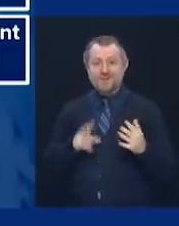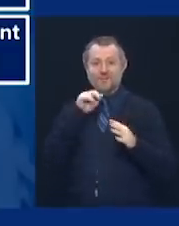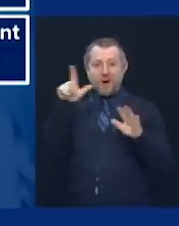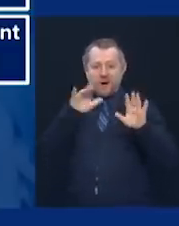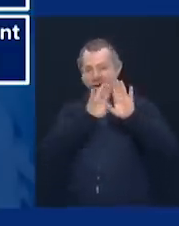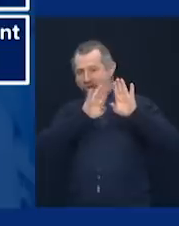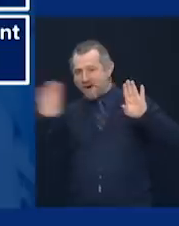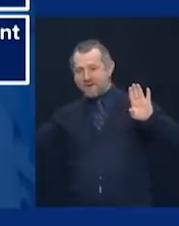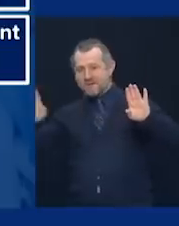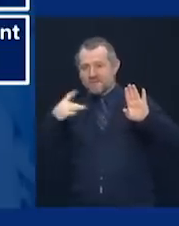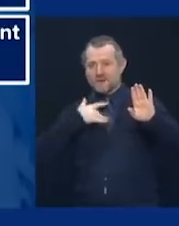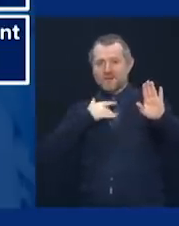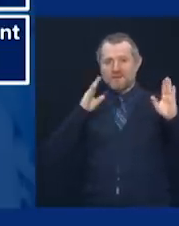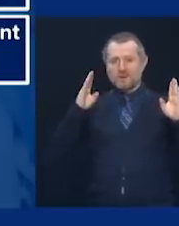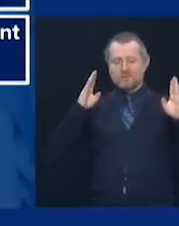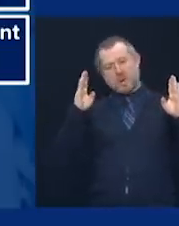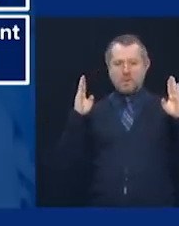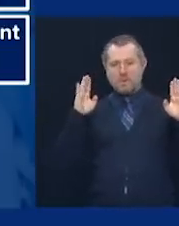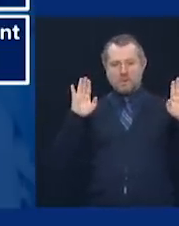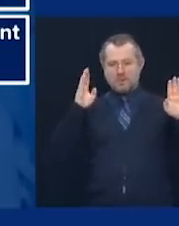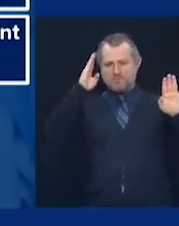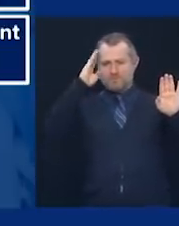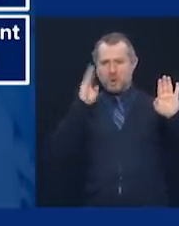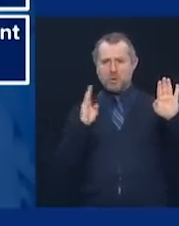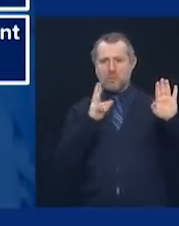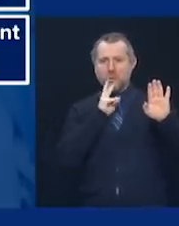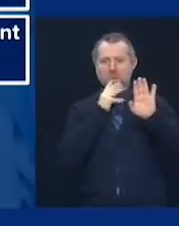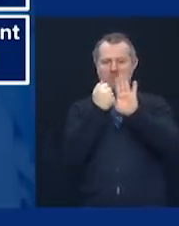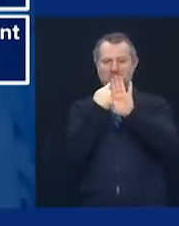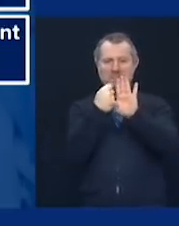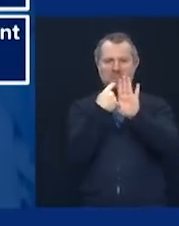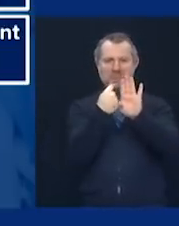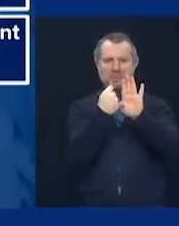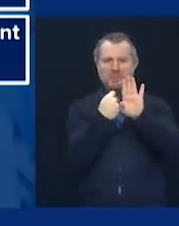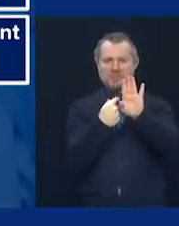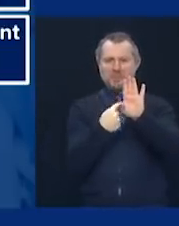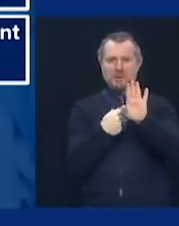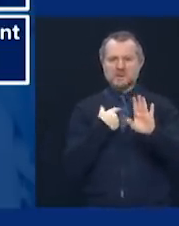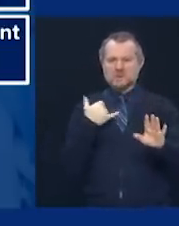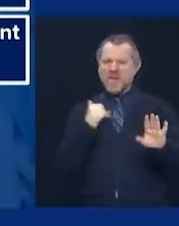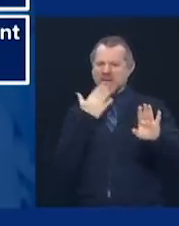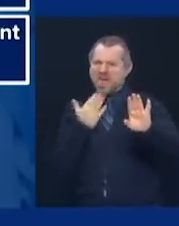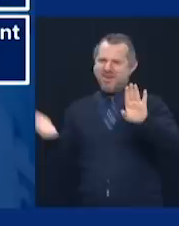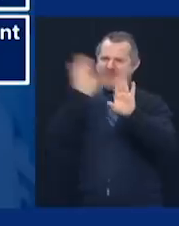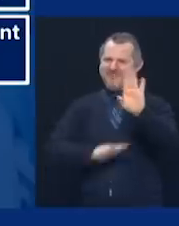before. You have two types of hospitals. You have hospital systems.